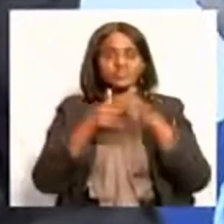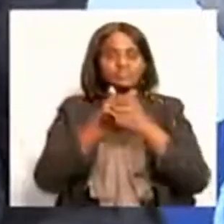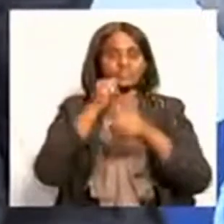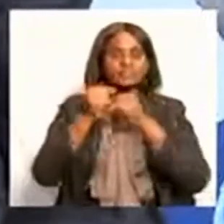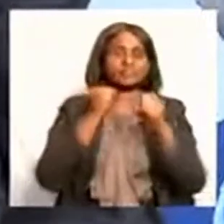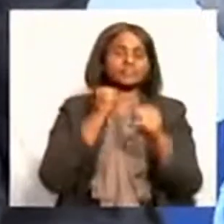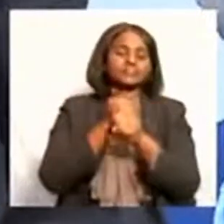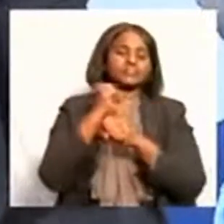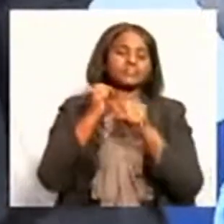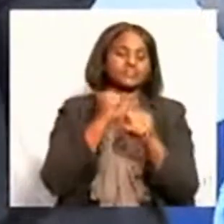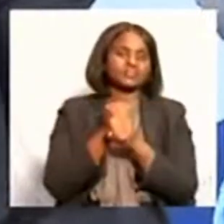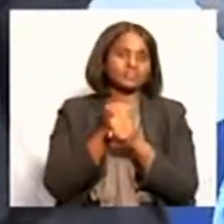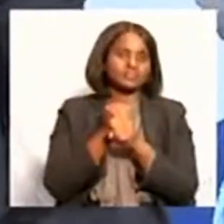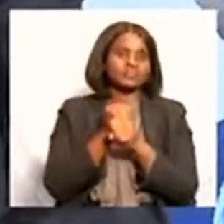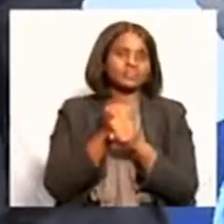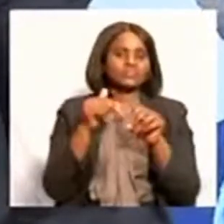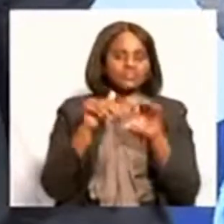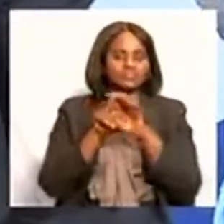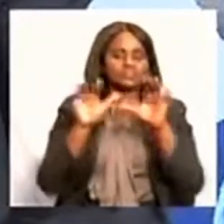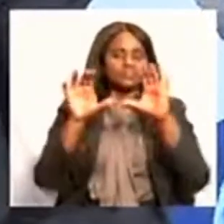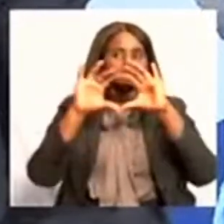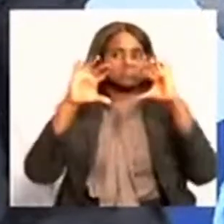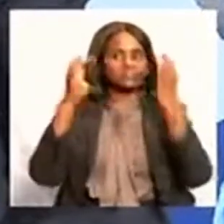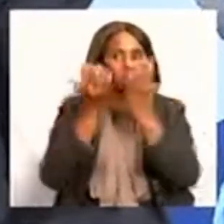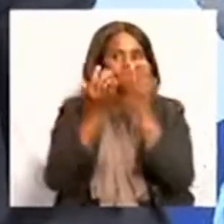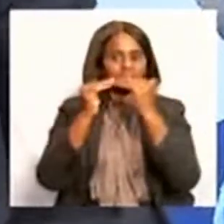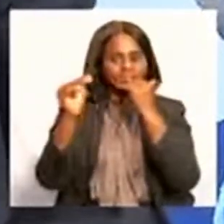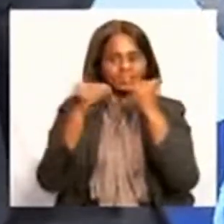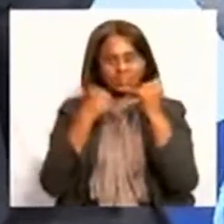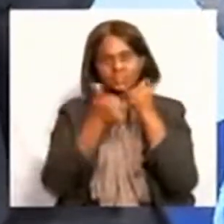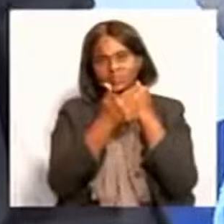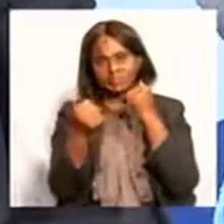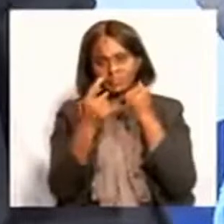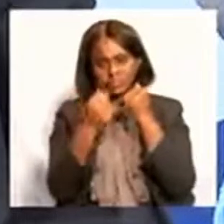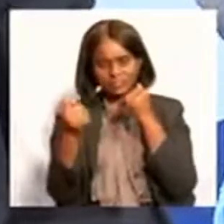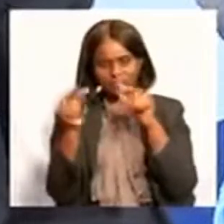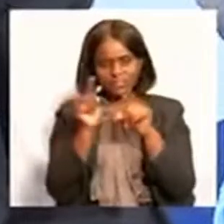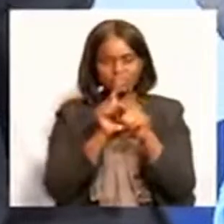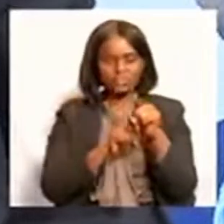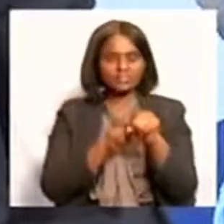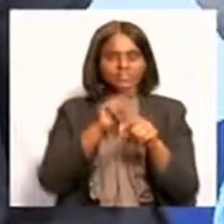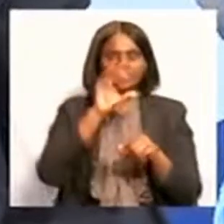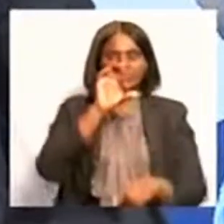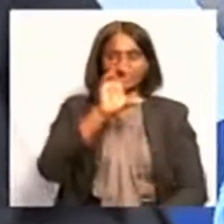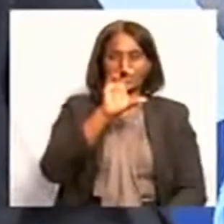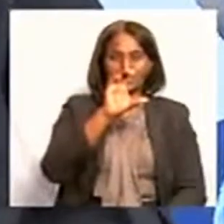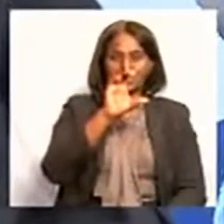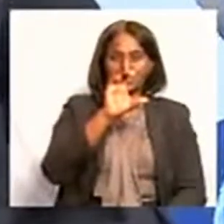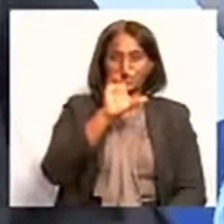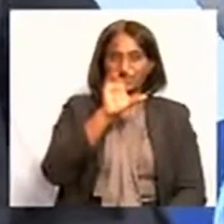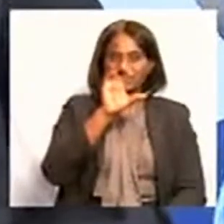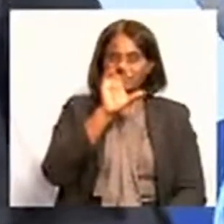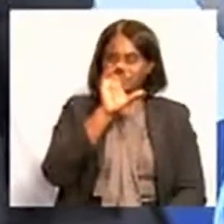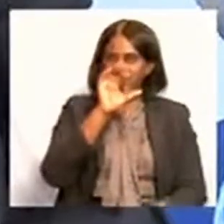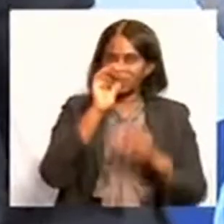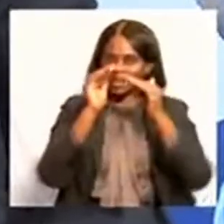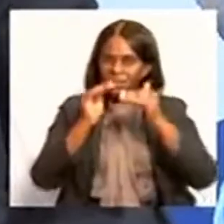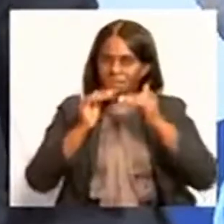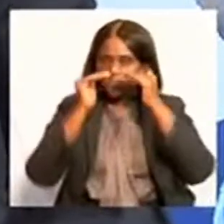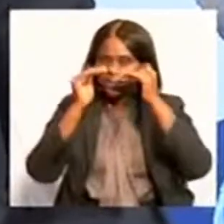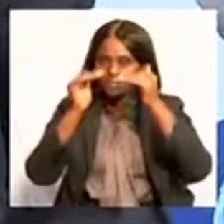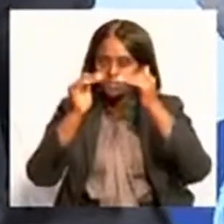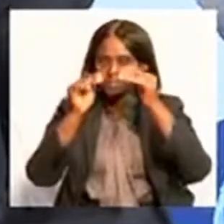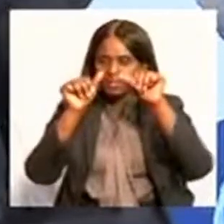annually. Then at a global level, we have another tool, which is called SciPMF. Sci standing for Supreme Audit